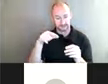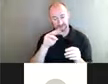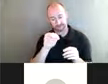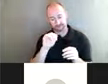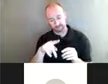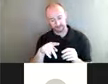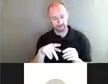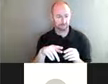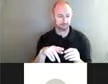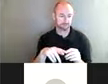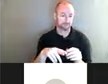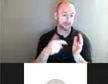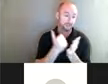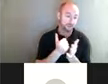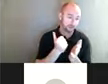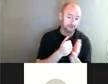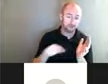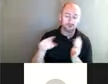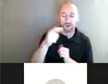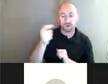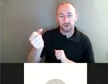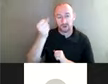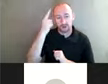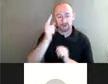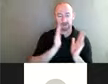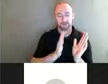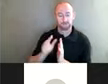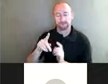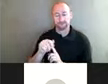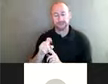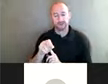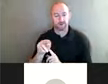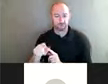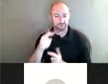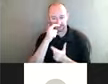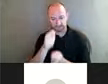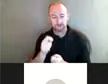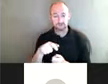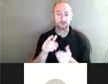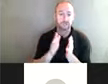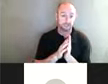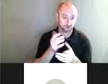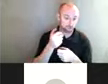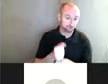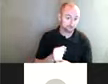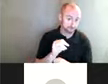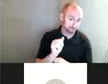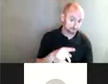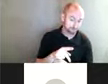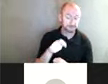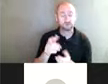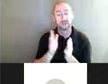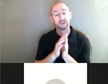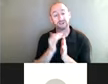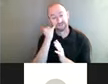class breaks are really helping you understand the pattern that you're interested in. And you need to ask if you trust the map, and you need to ask if